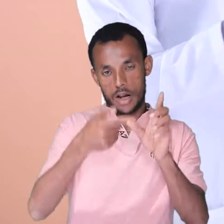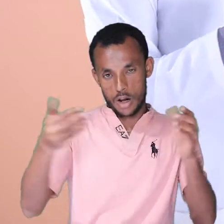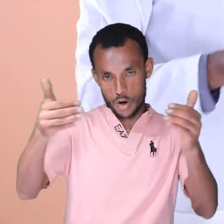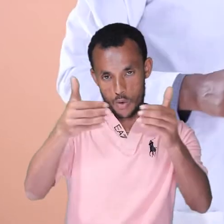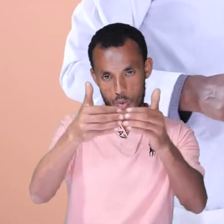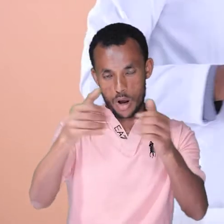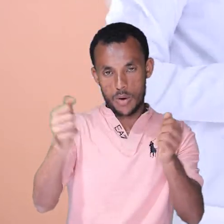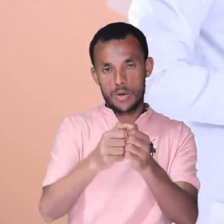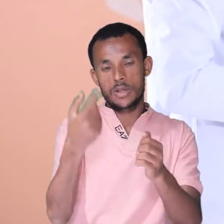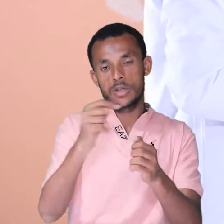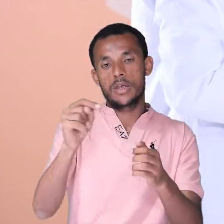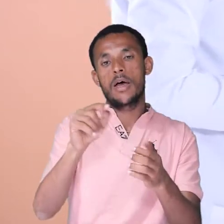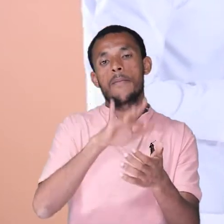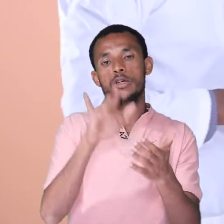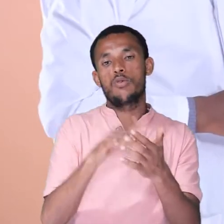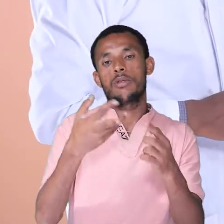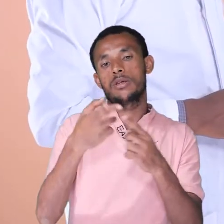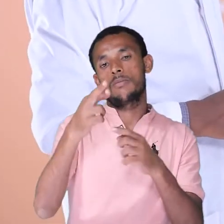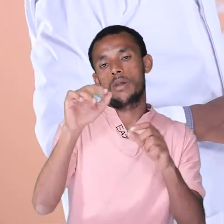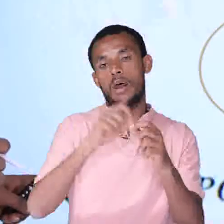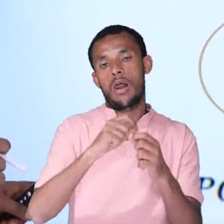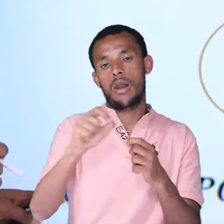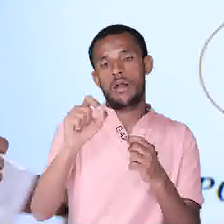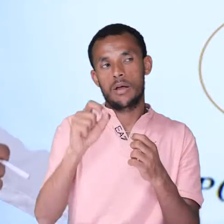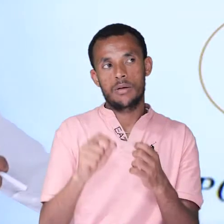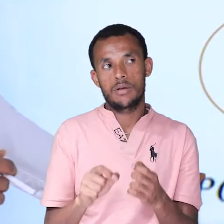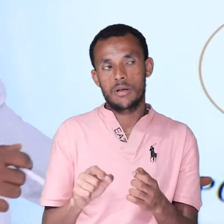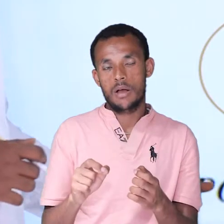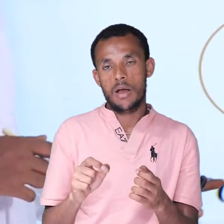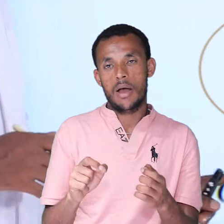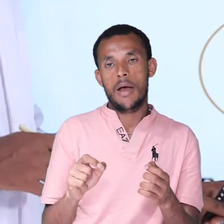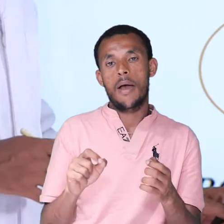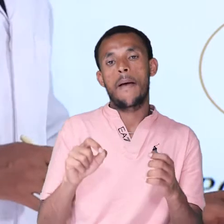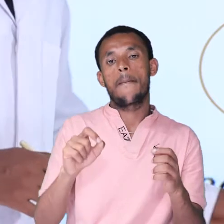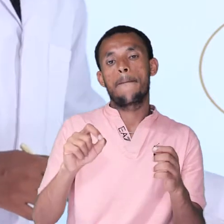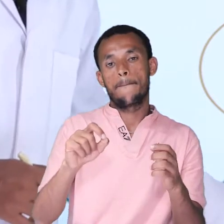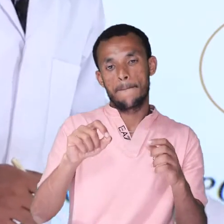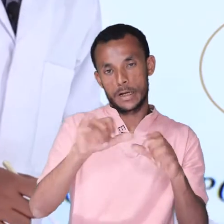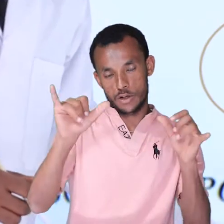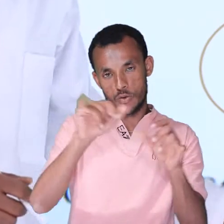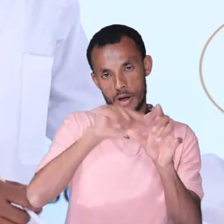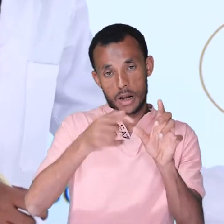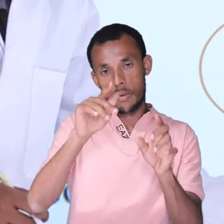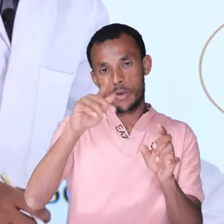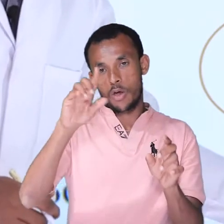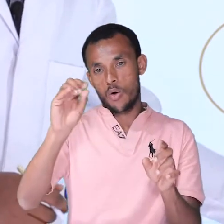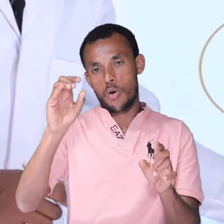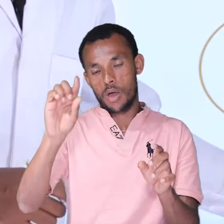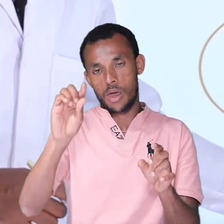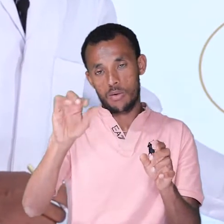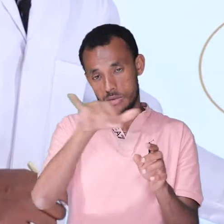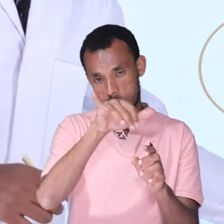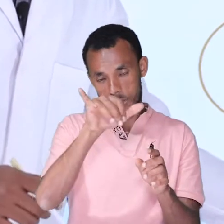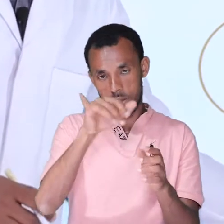the measures of the intercepted arc. Here, measures of angle POQ the same as measures